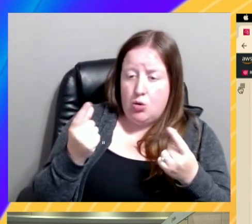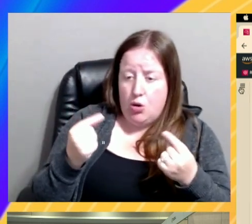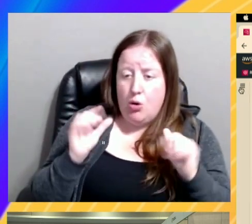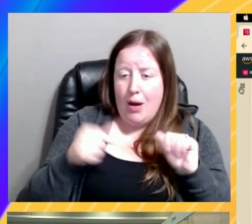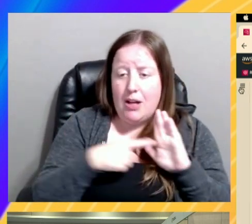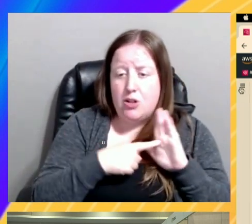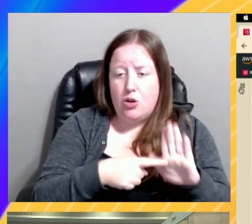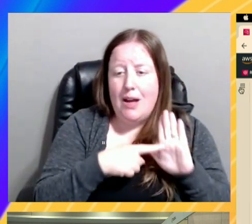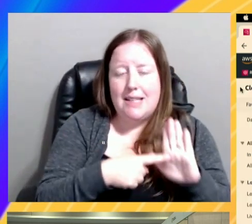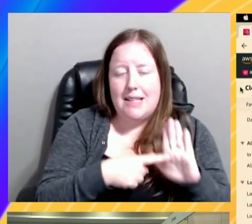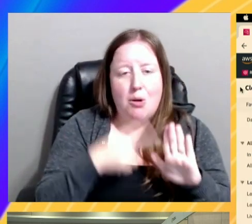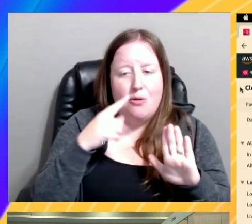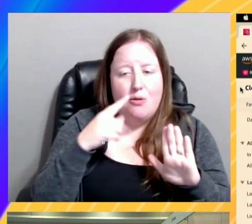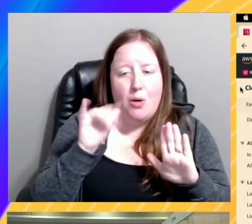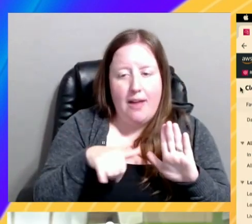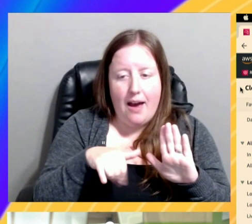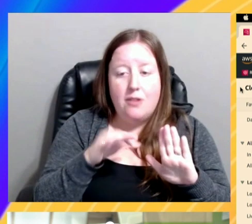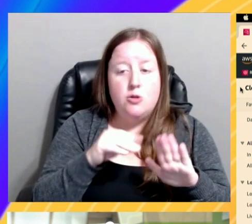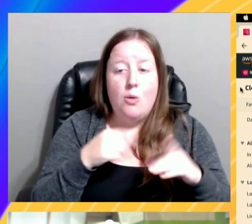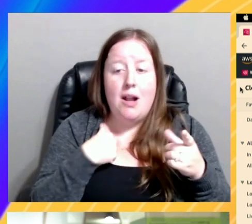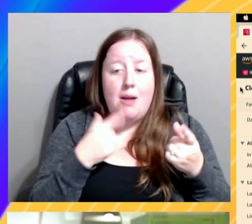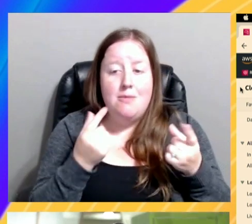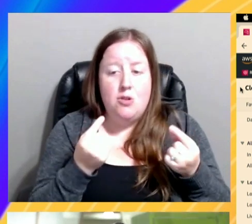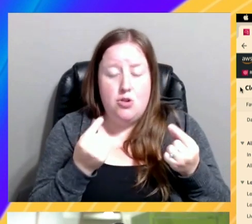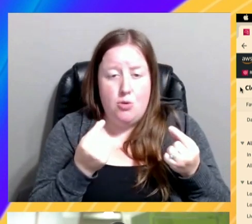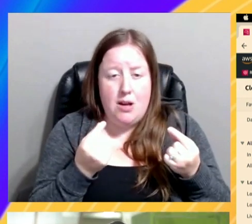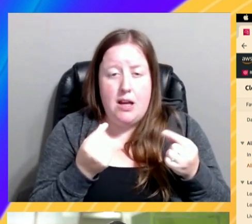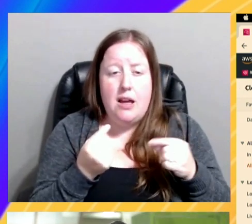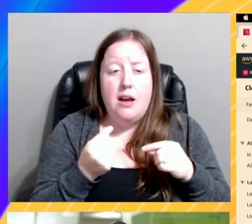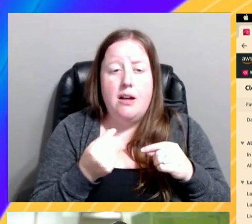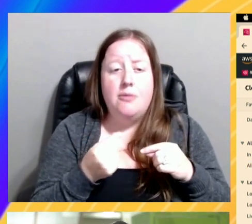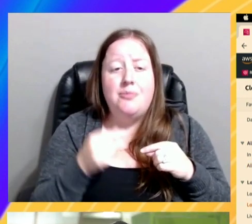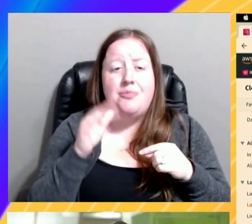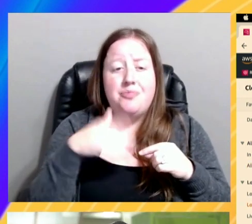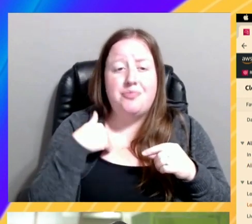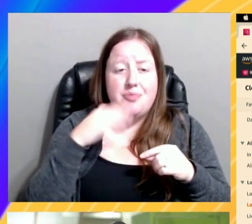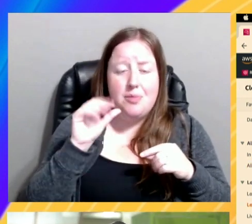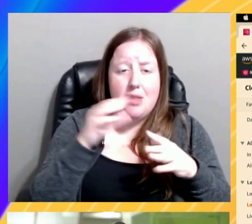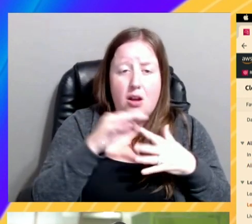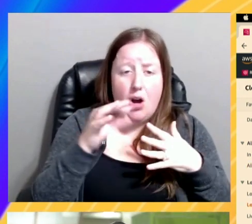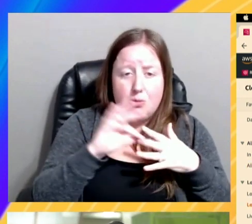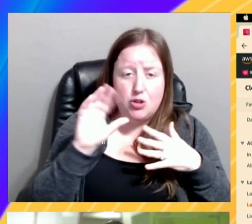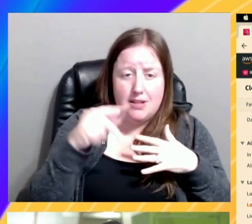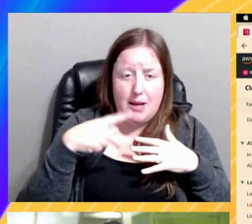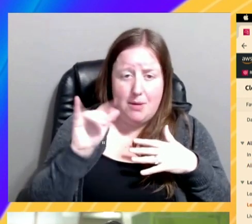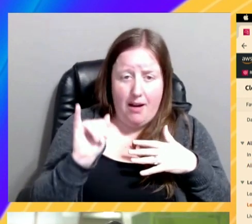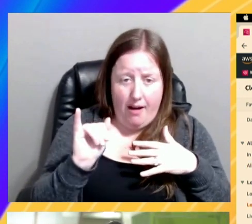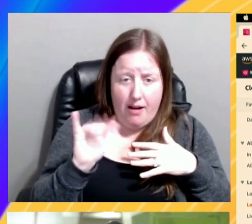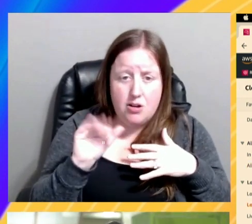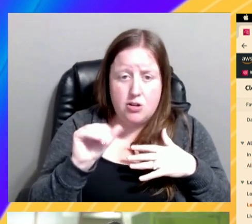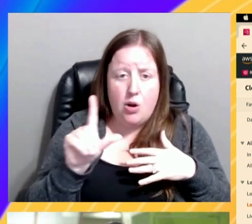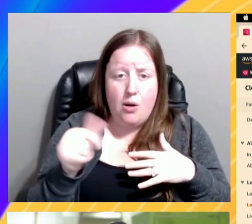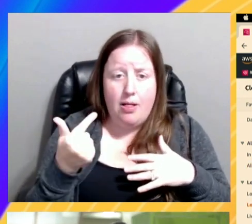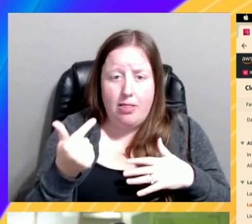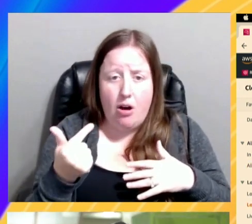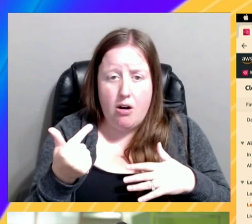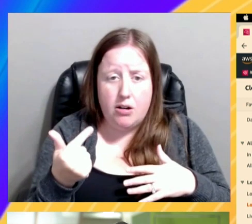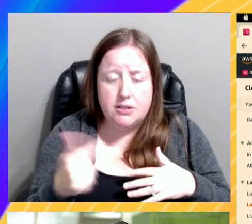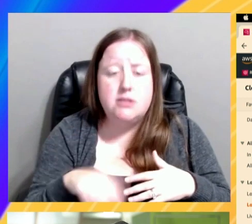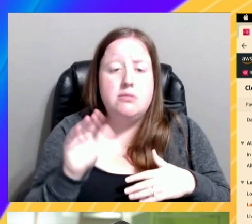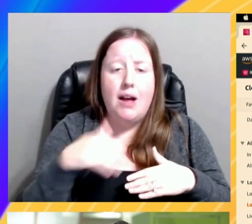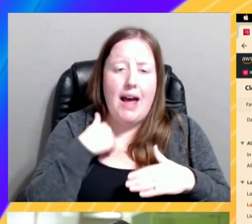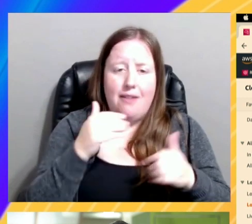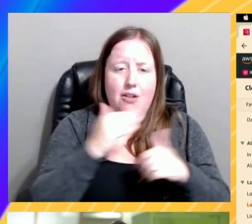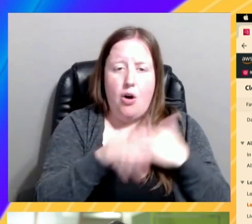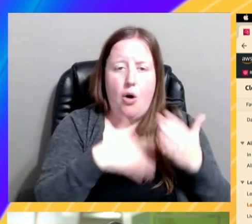that. So what I'm doing here is so the pet adoptions API, it has a log group, right? So that log group is getting all the logs for all the HTTPS requests